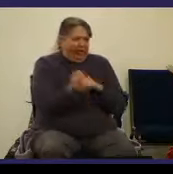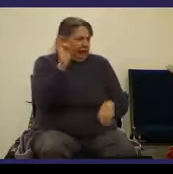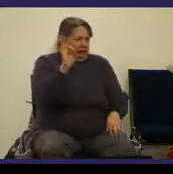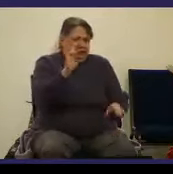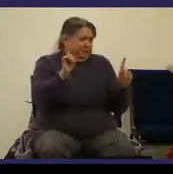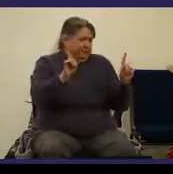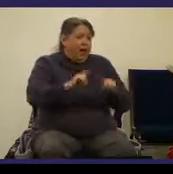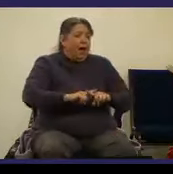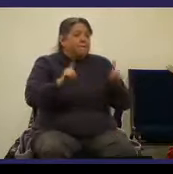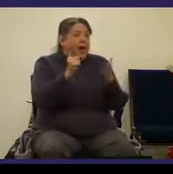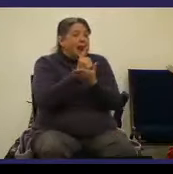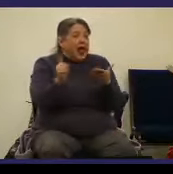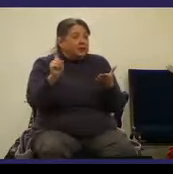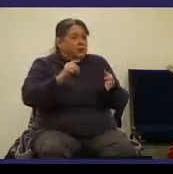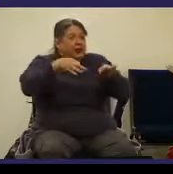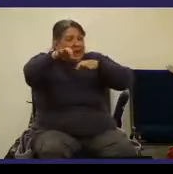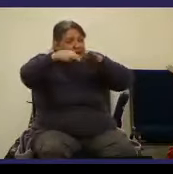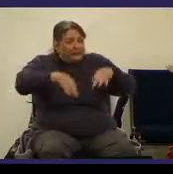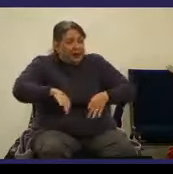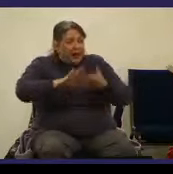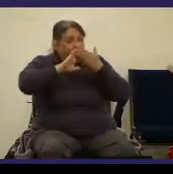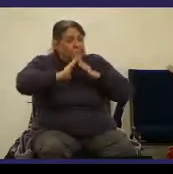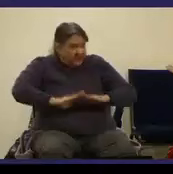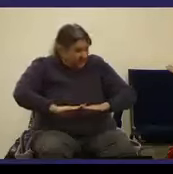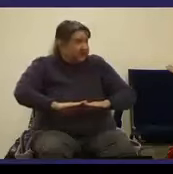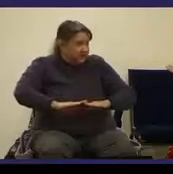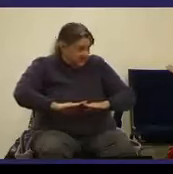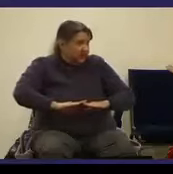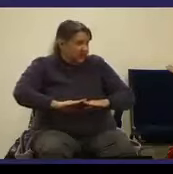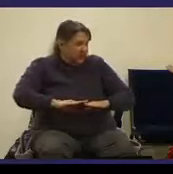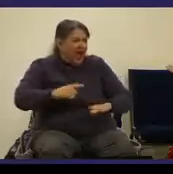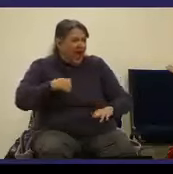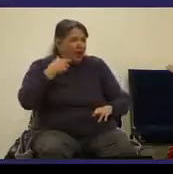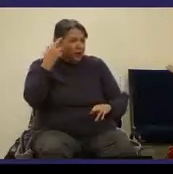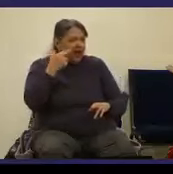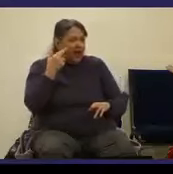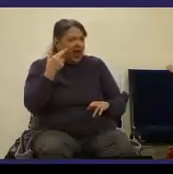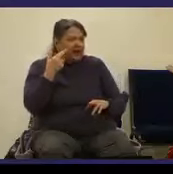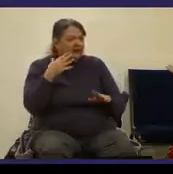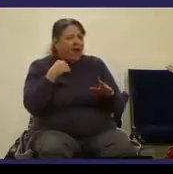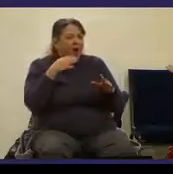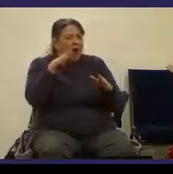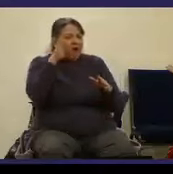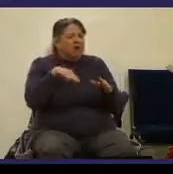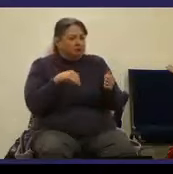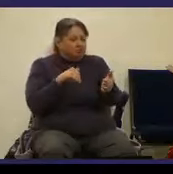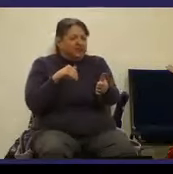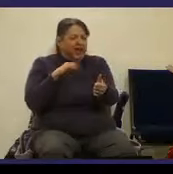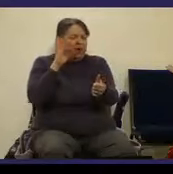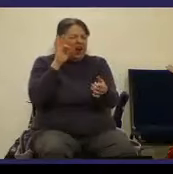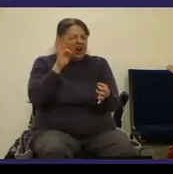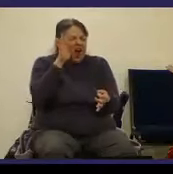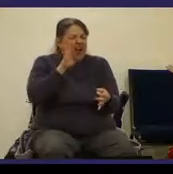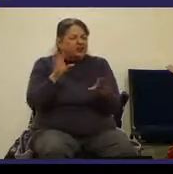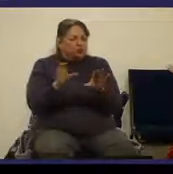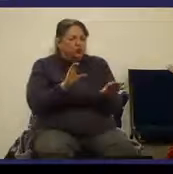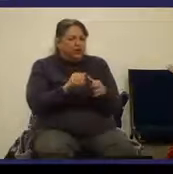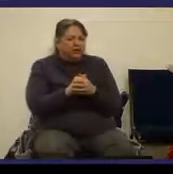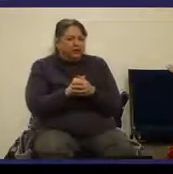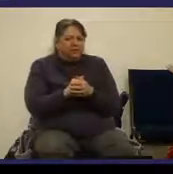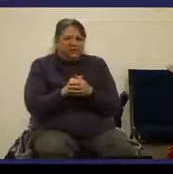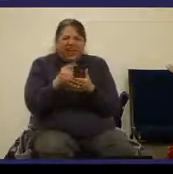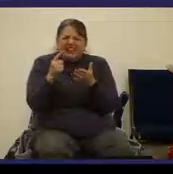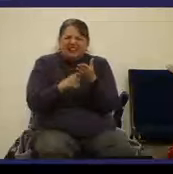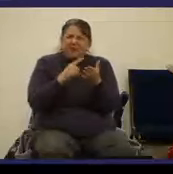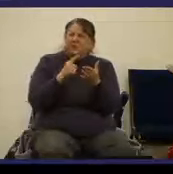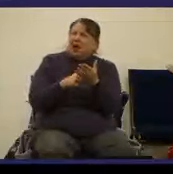peace. And it was early last week that I realized what God was doing. Sometimes he's hard to figure out. Amen.